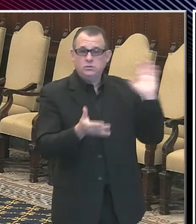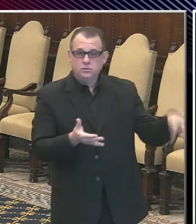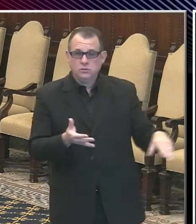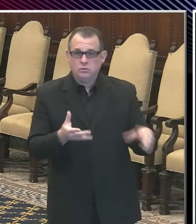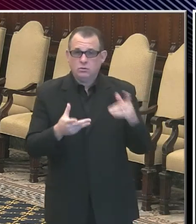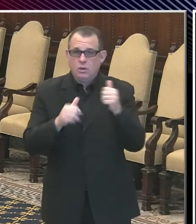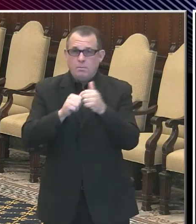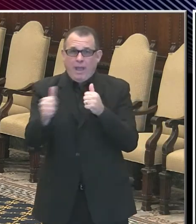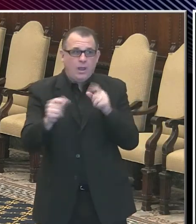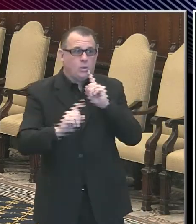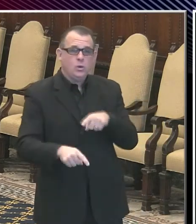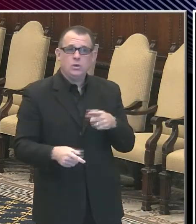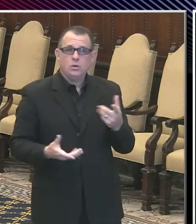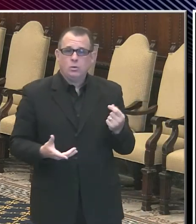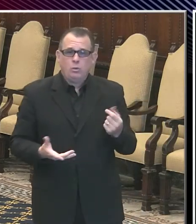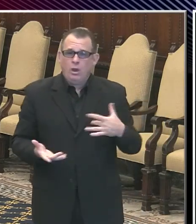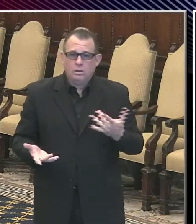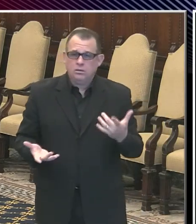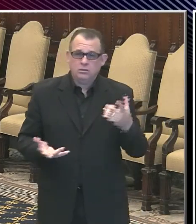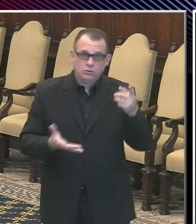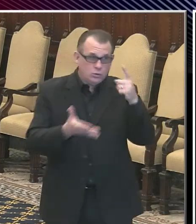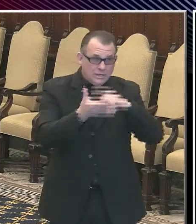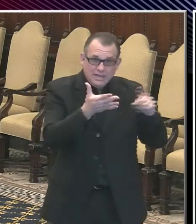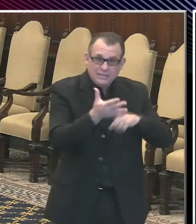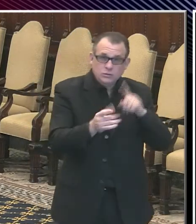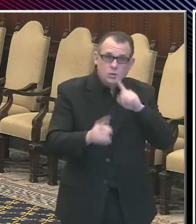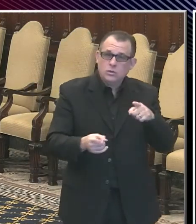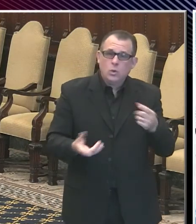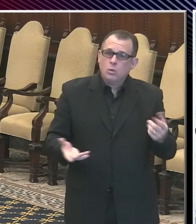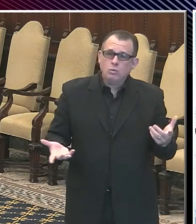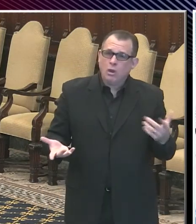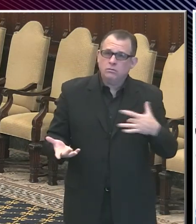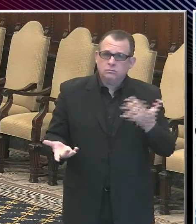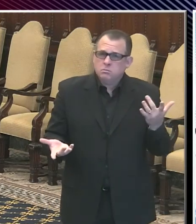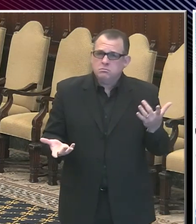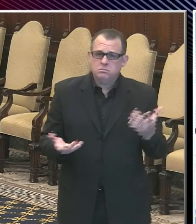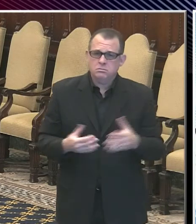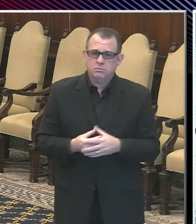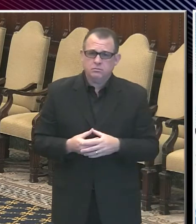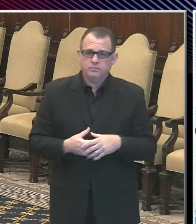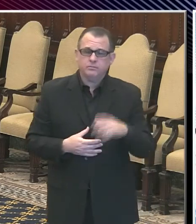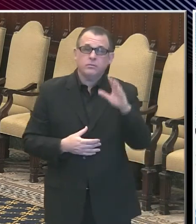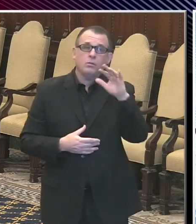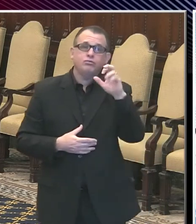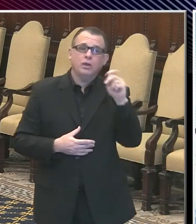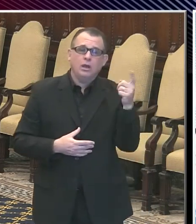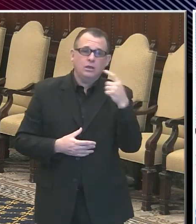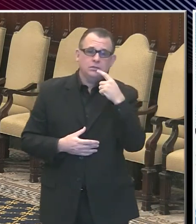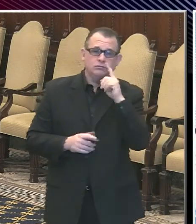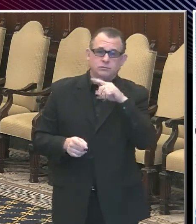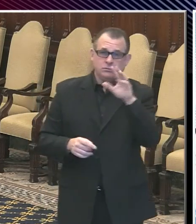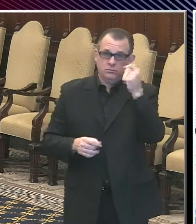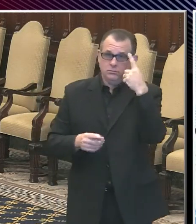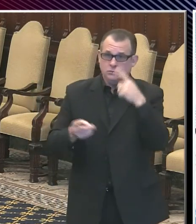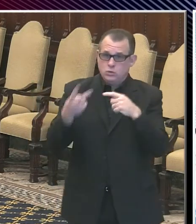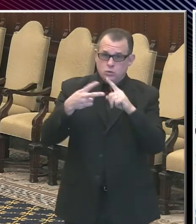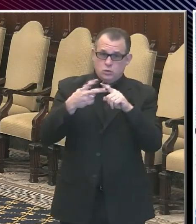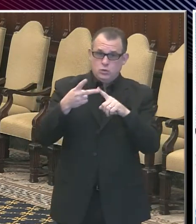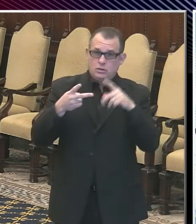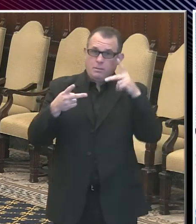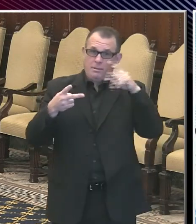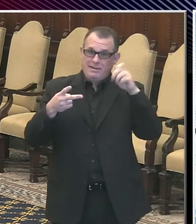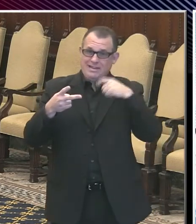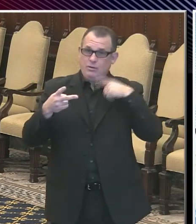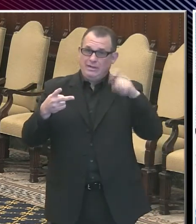ordered or canceled at this point? So I'd say that the two biggest PPE needs at this point